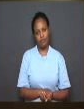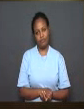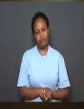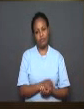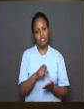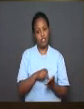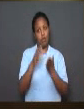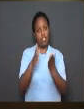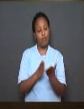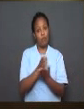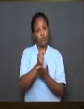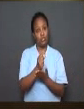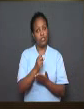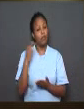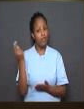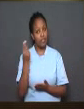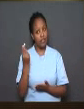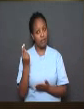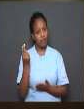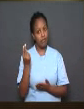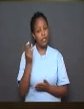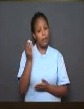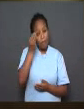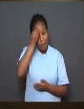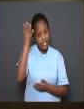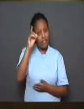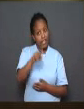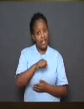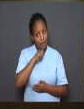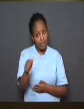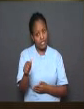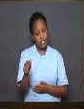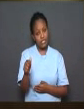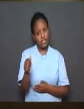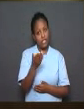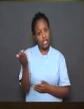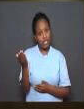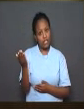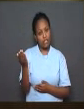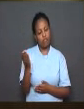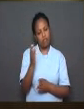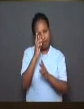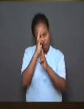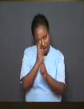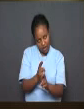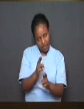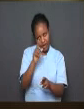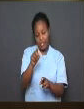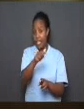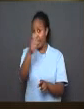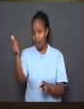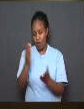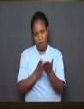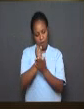In enjoying our democratic rights, we must never forget to uphold and respect